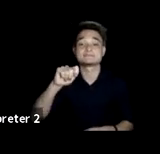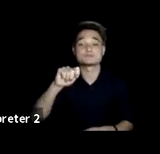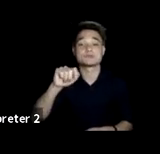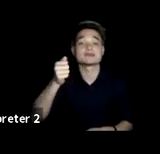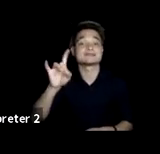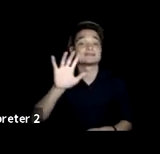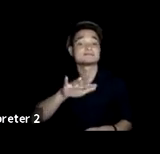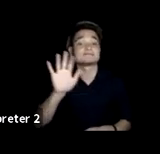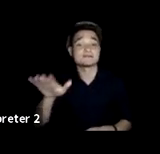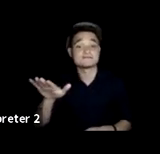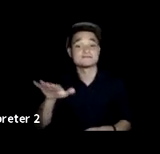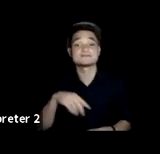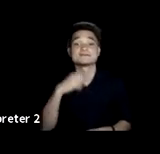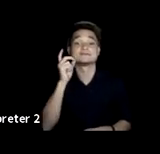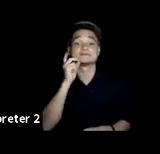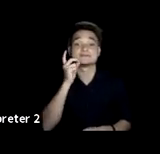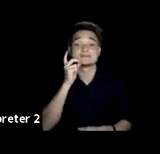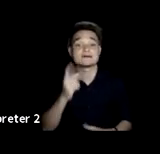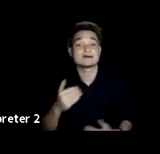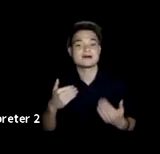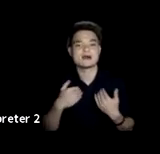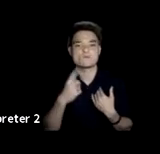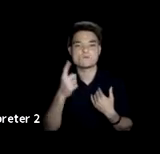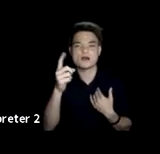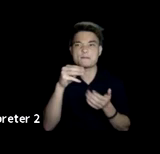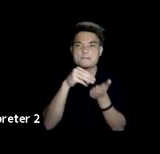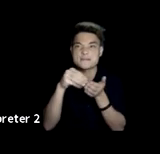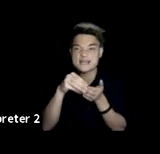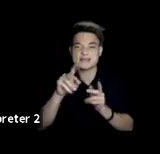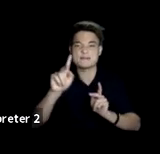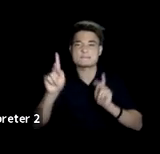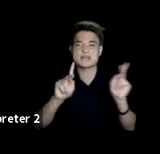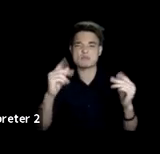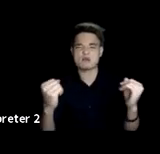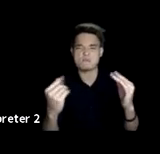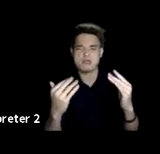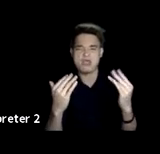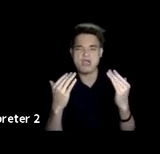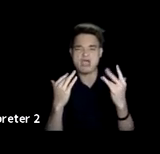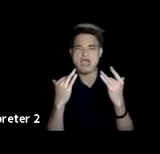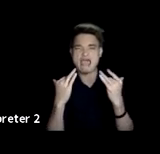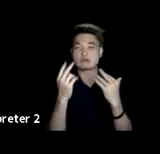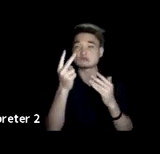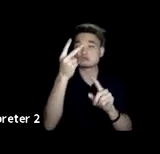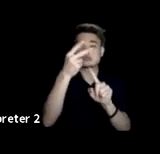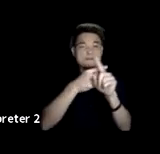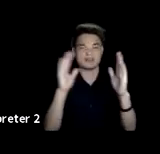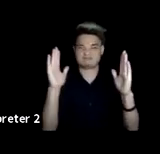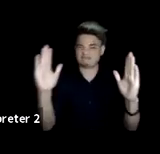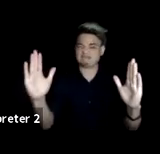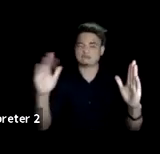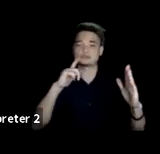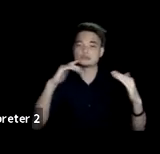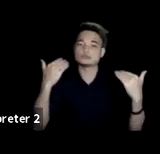Disneyland has its 1 millionth guest. Less than 2 months, the 1 million person entered